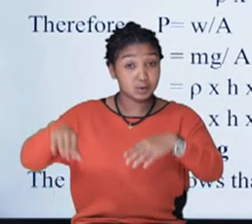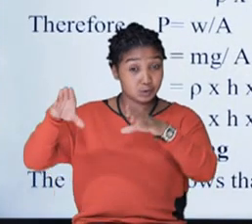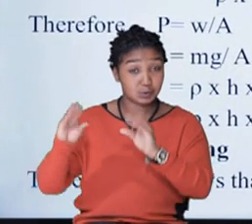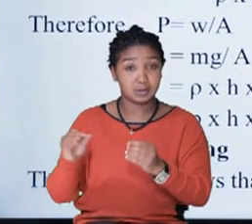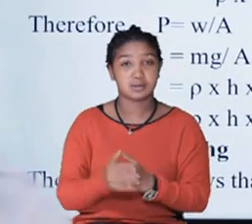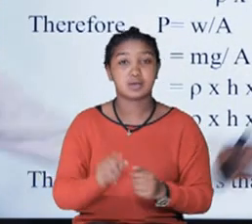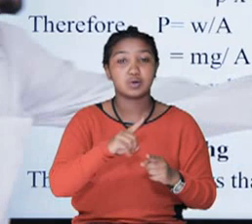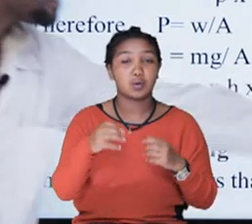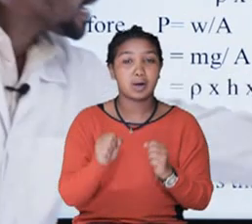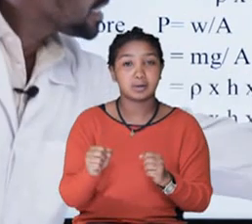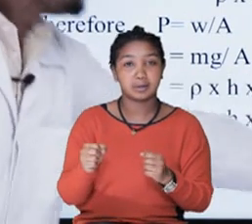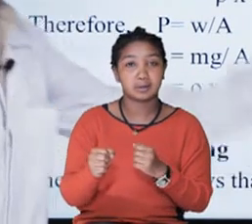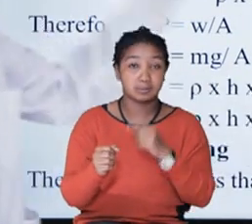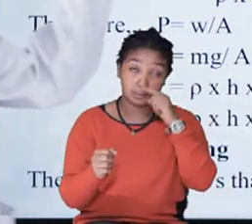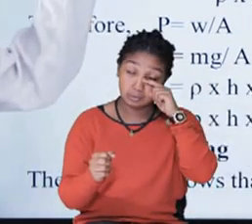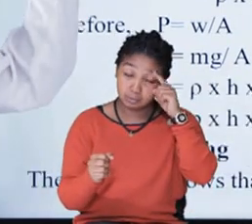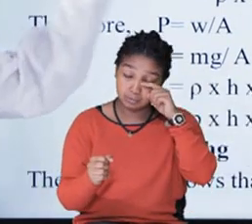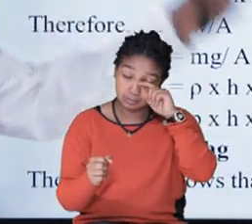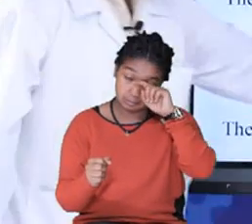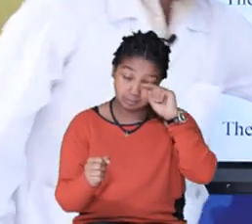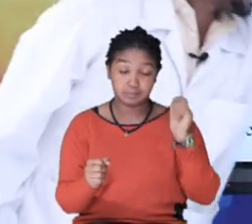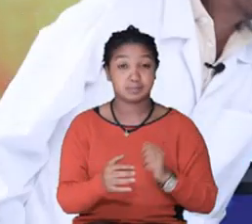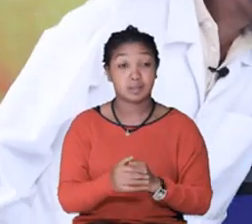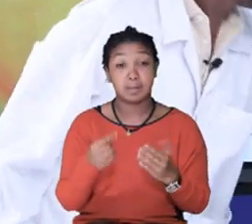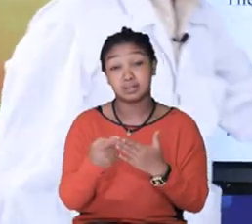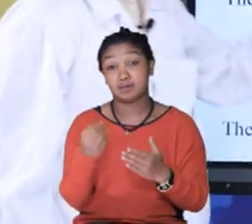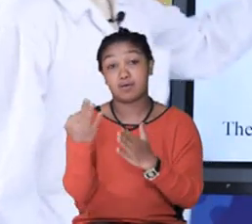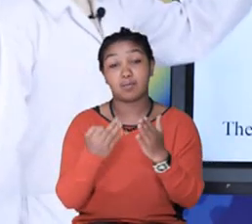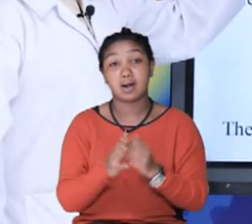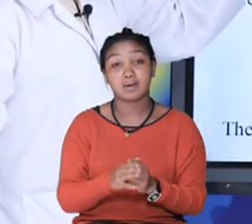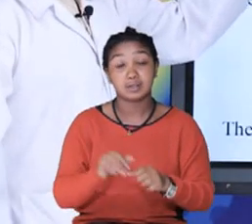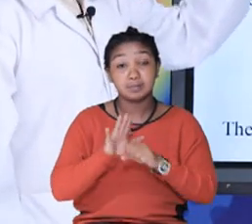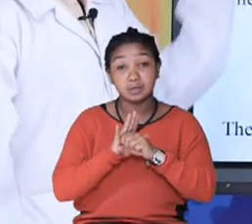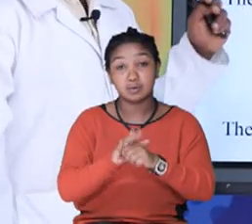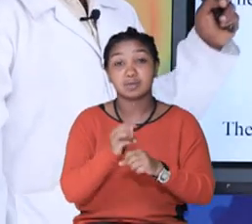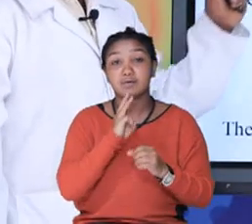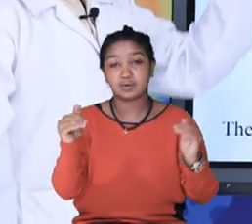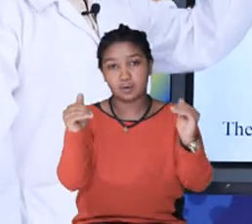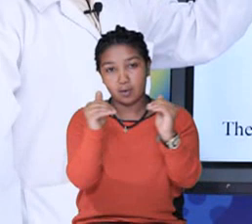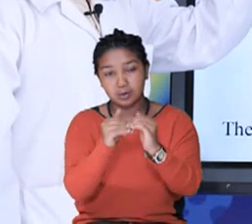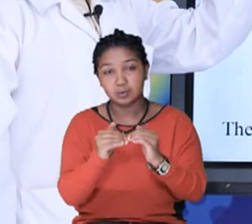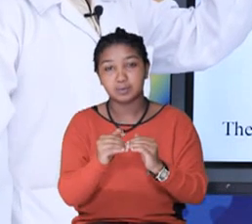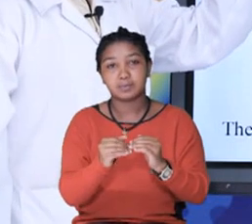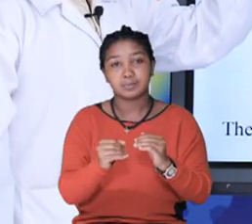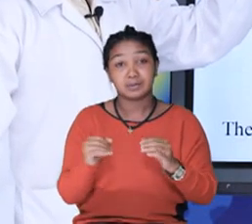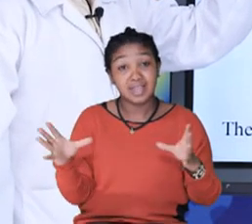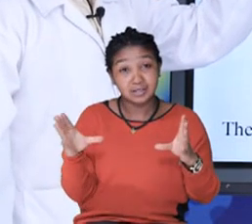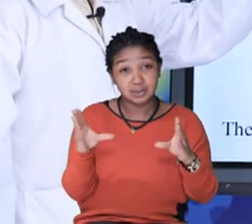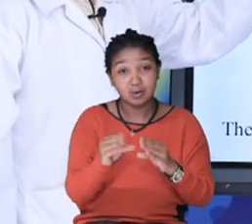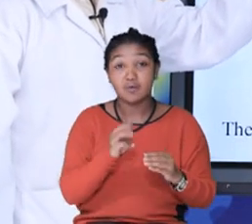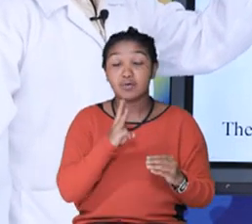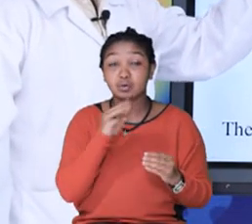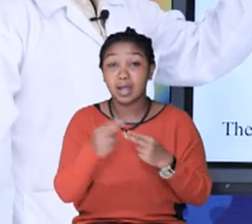Student, you can easily get the pressure of the fluid by this formula. So pressure of the fluid is equals to density of